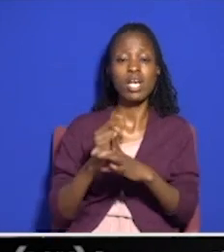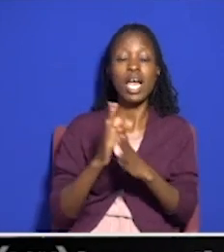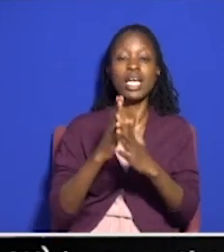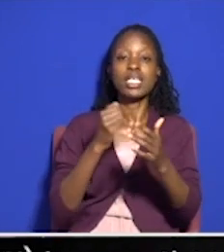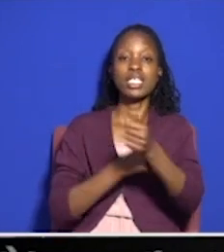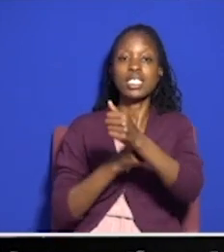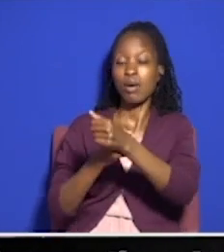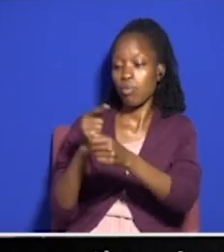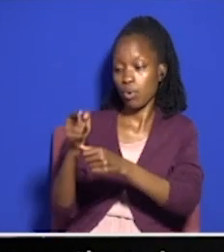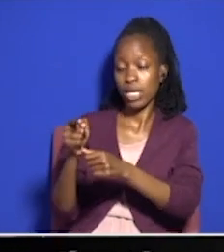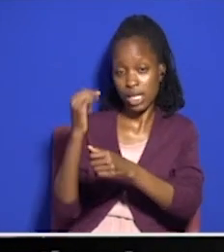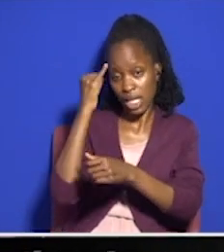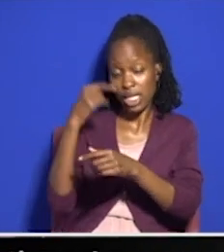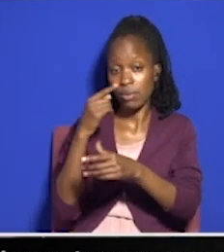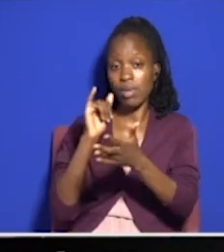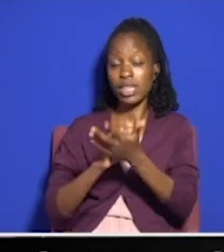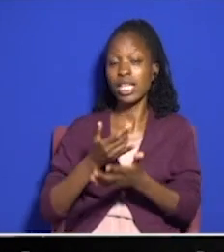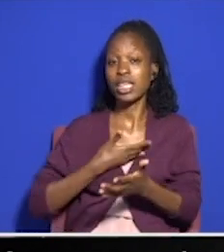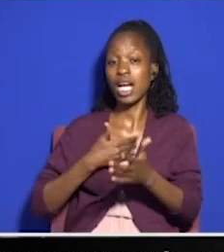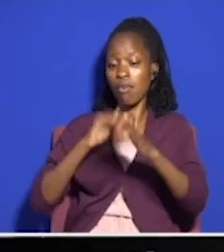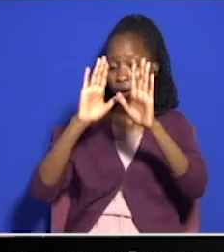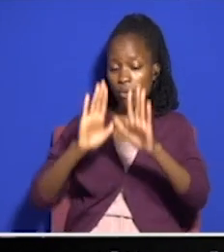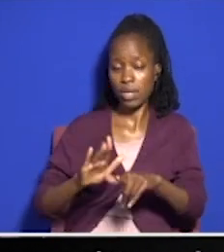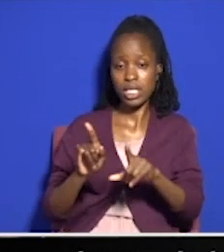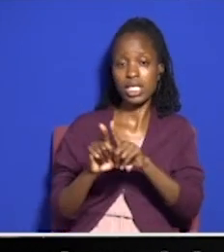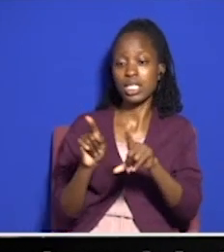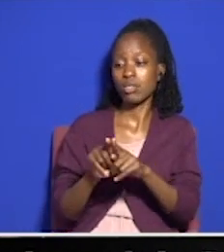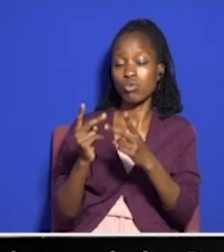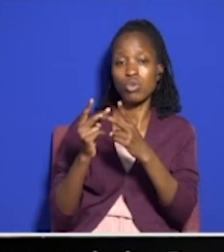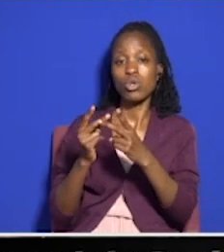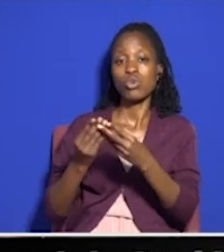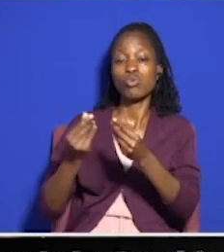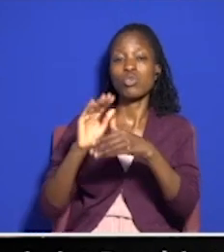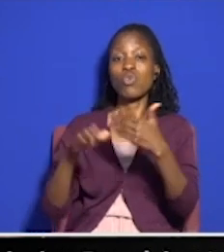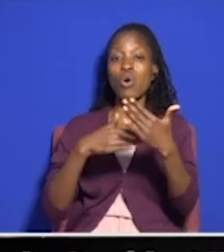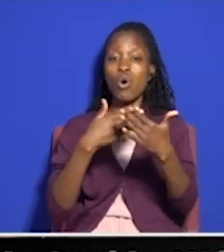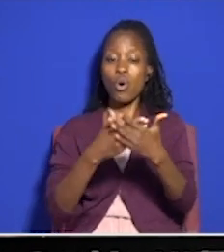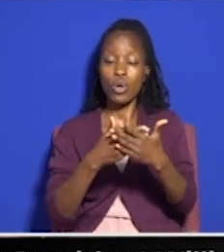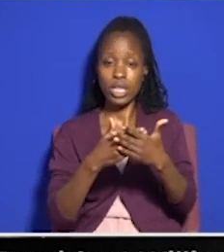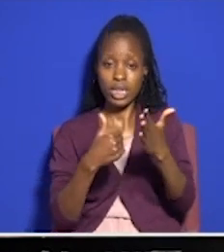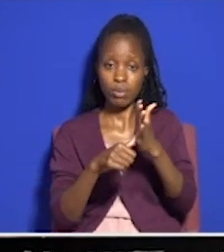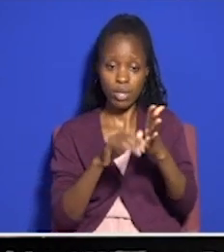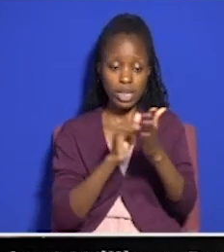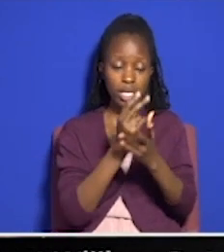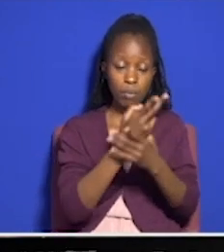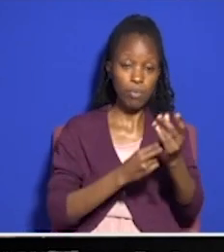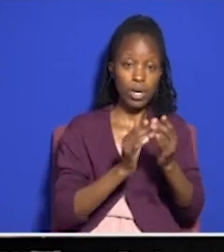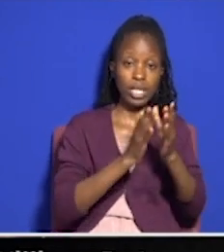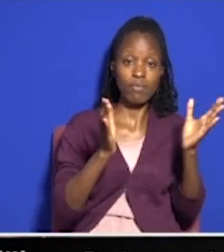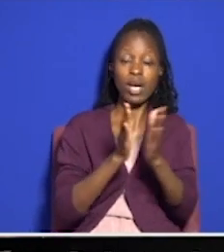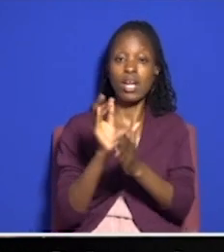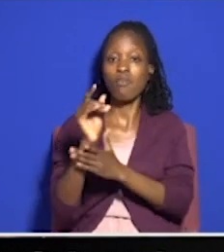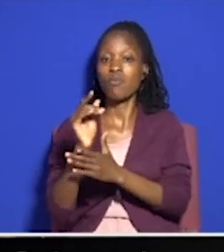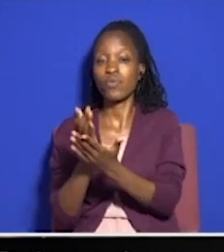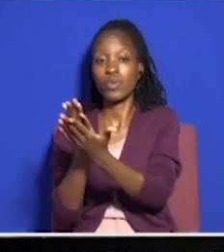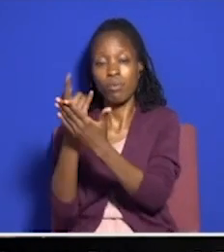motion, stating that the committee is critical to looking at all the issues that both the majority and the minority have submitted